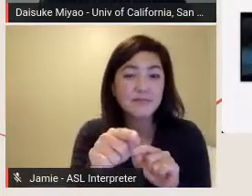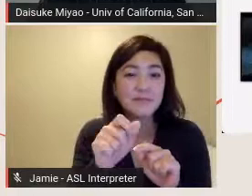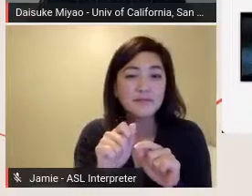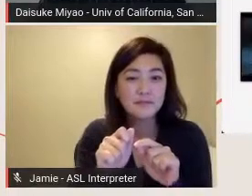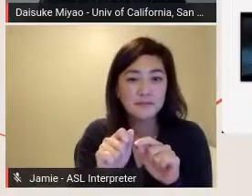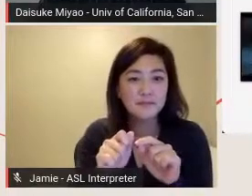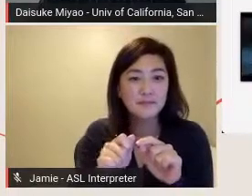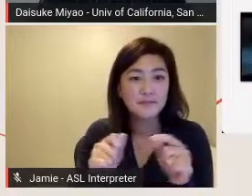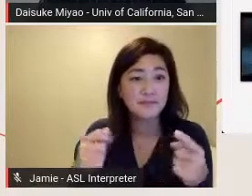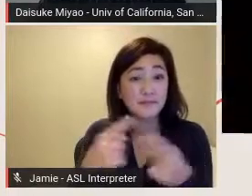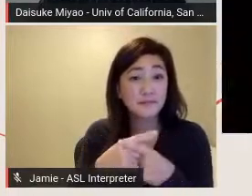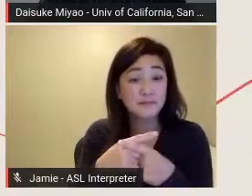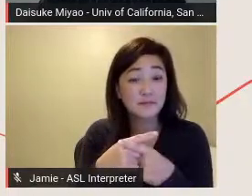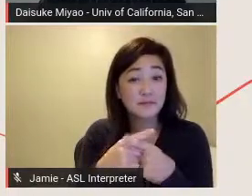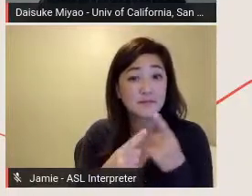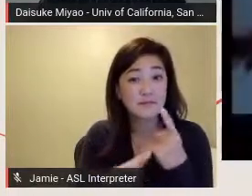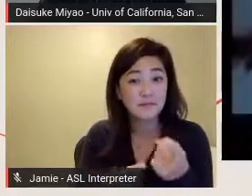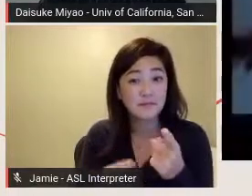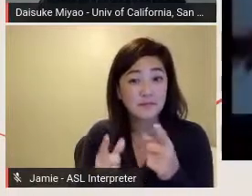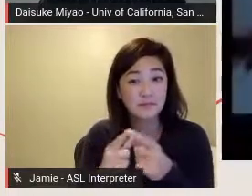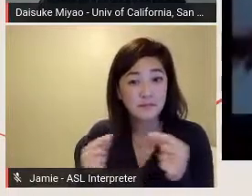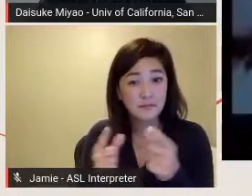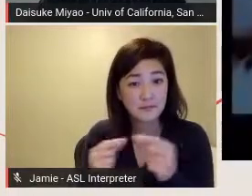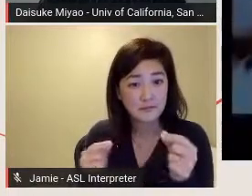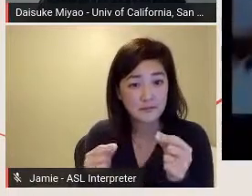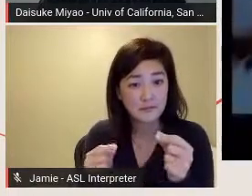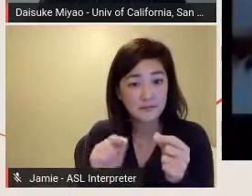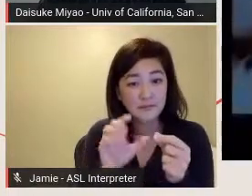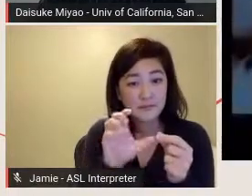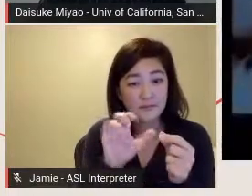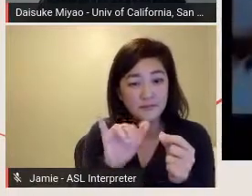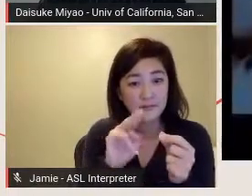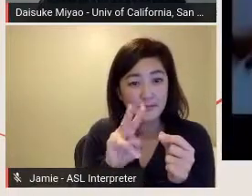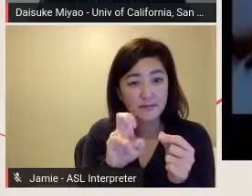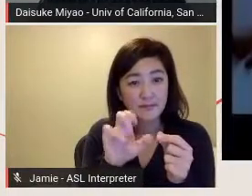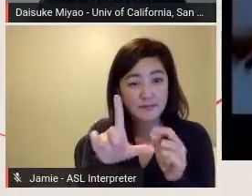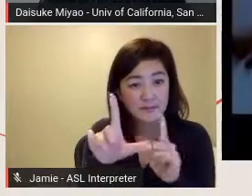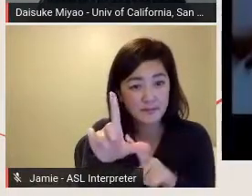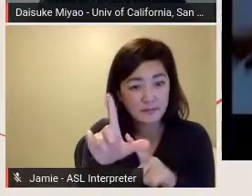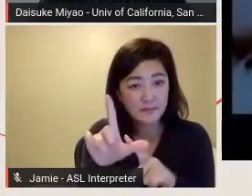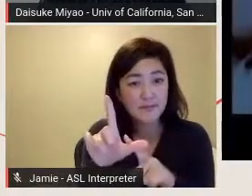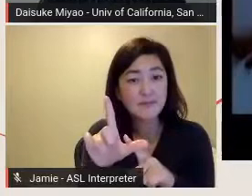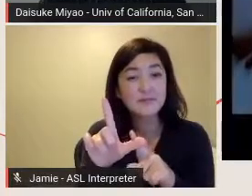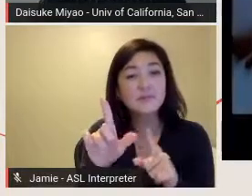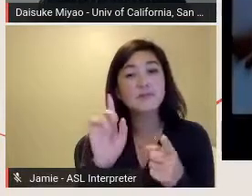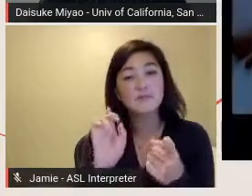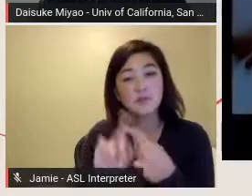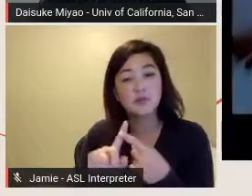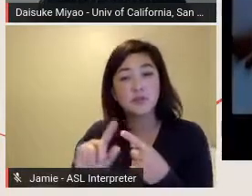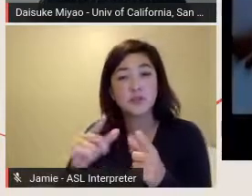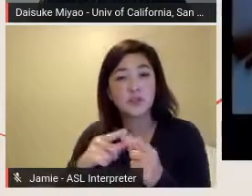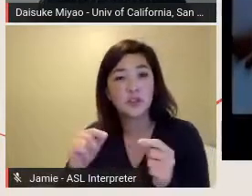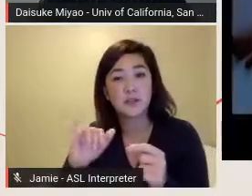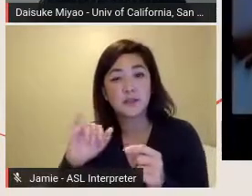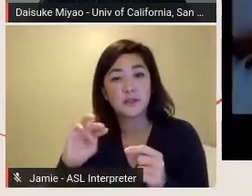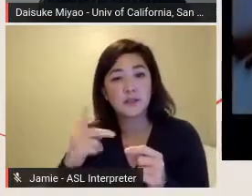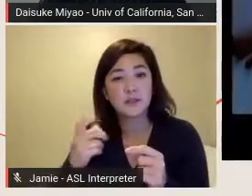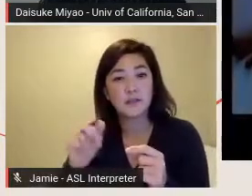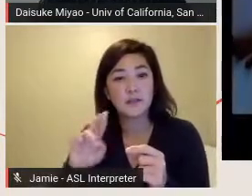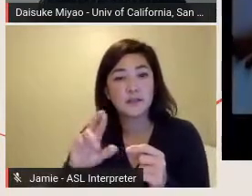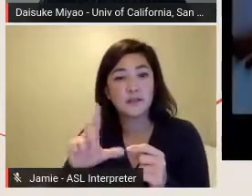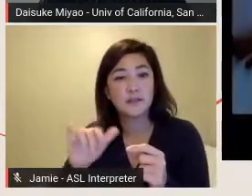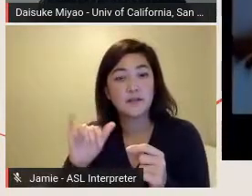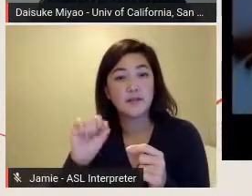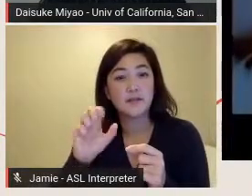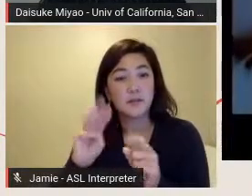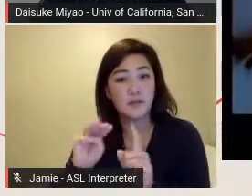of a conflict in Japan and a civil conflict into Japanese imperialism, that's a really important component